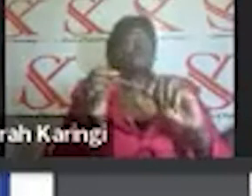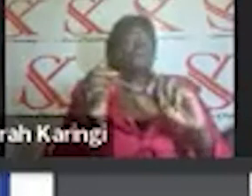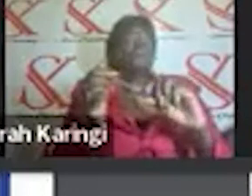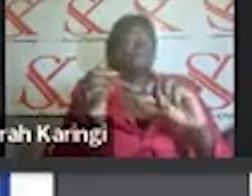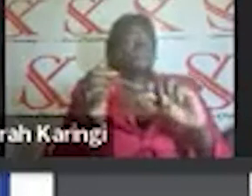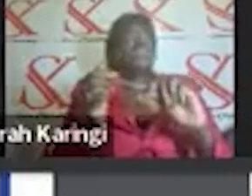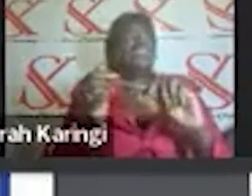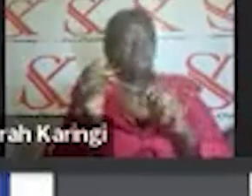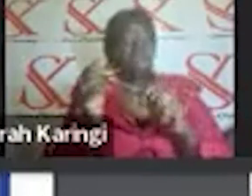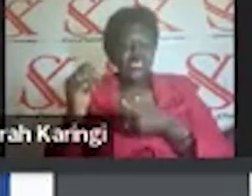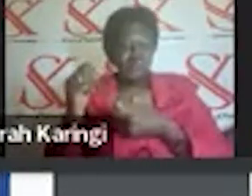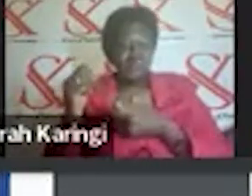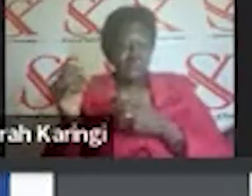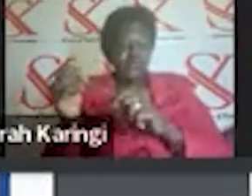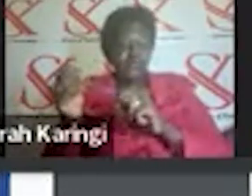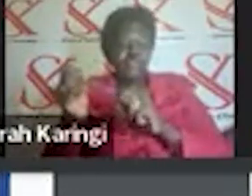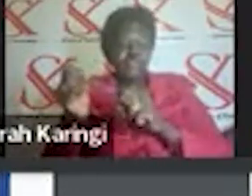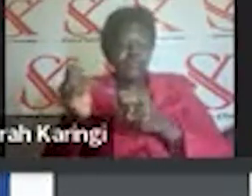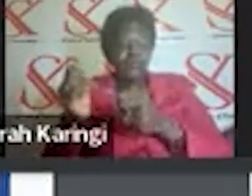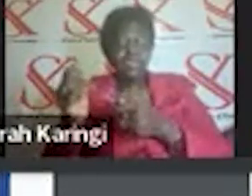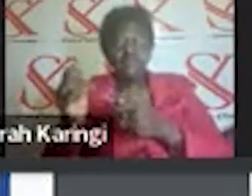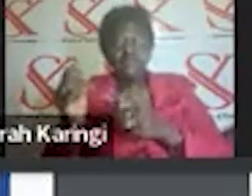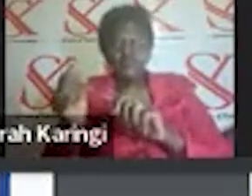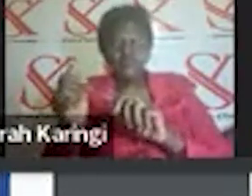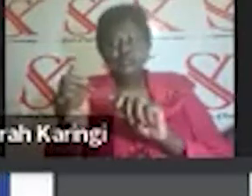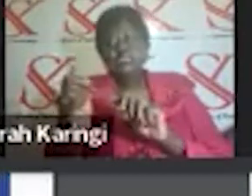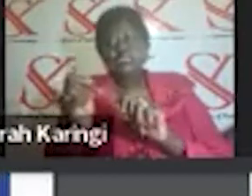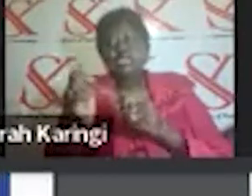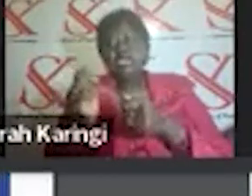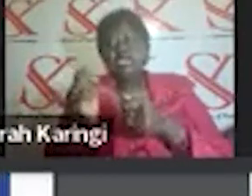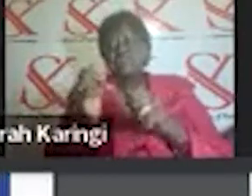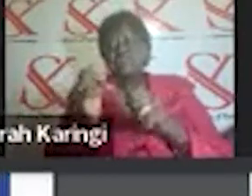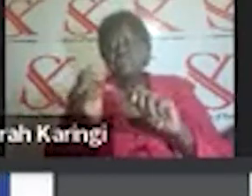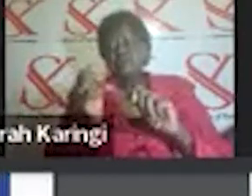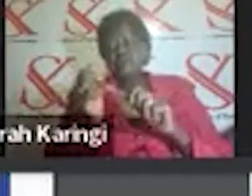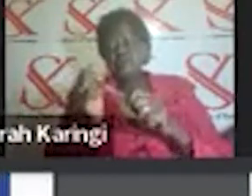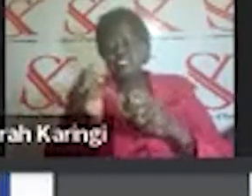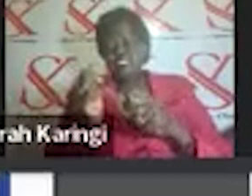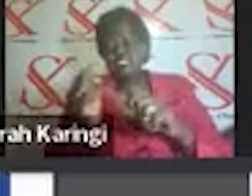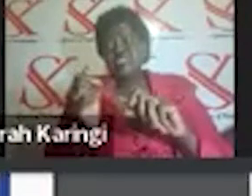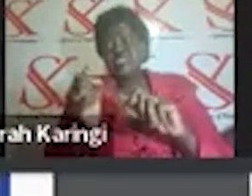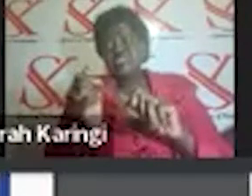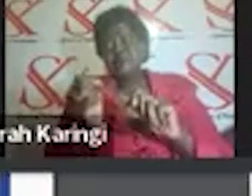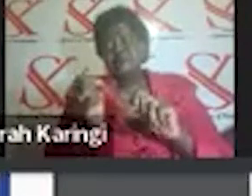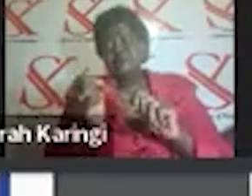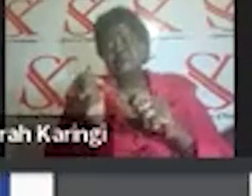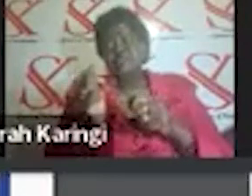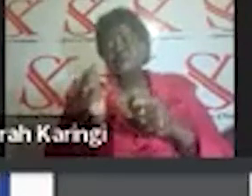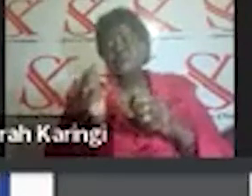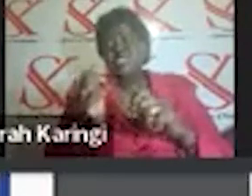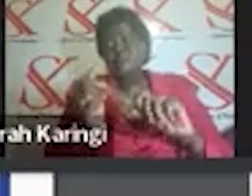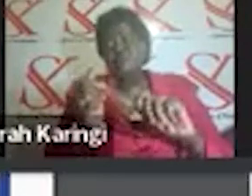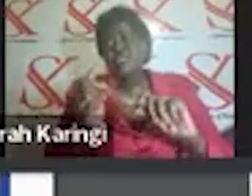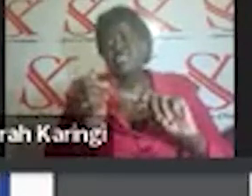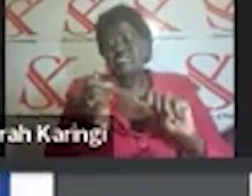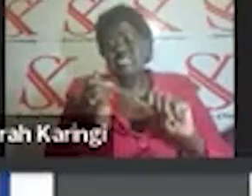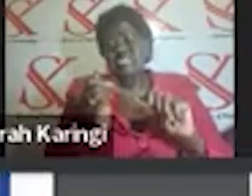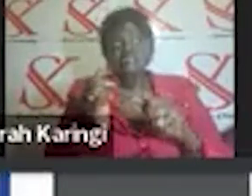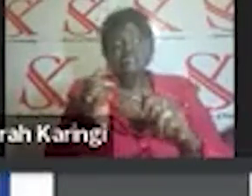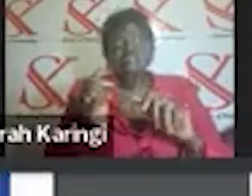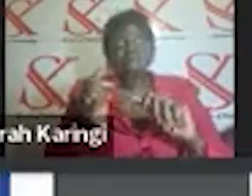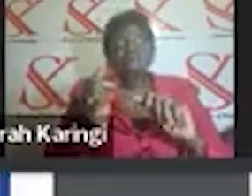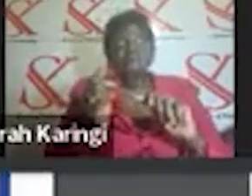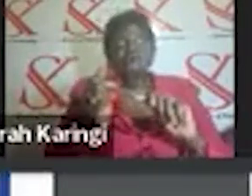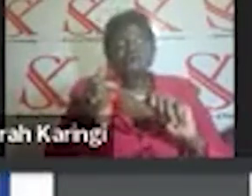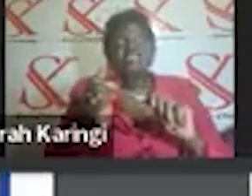So as I finish, because, of course, now I am through, I would like, first of all, to say that we need to understand